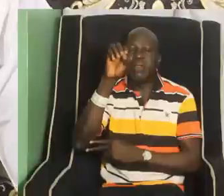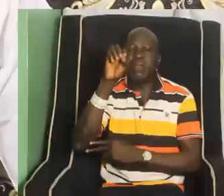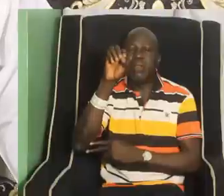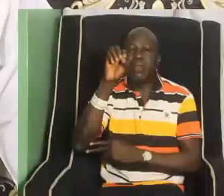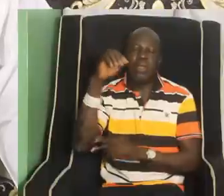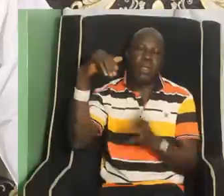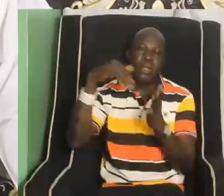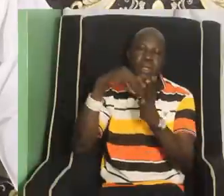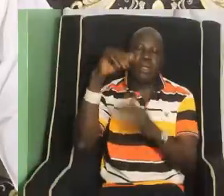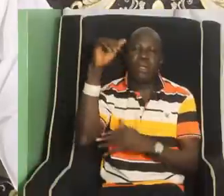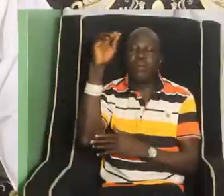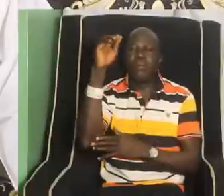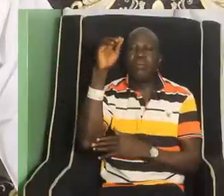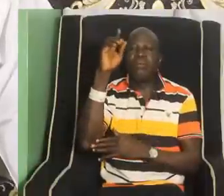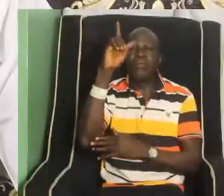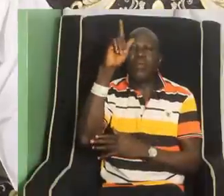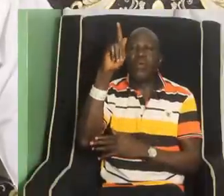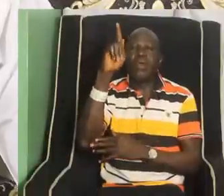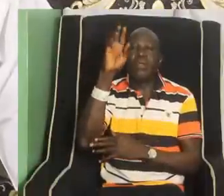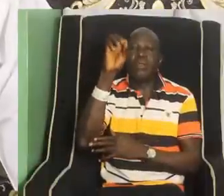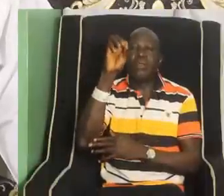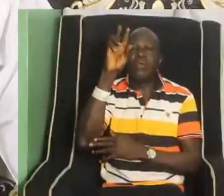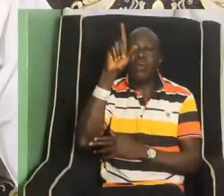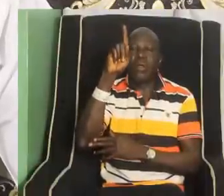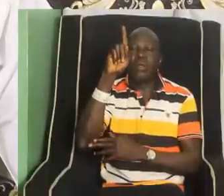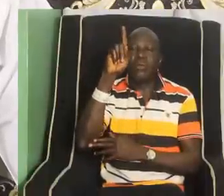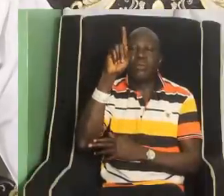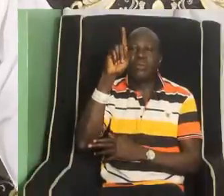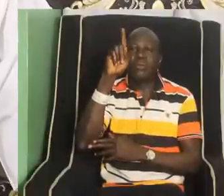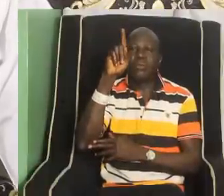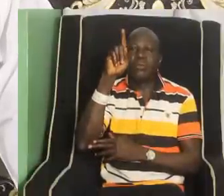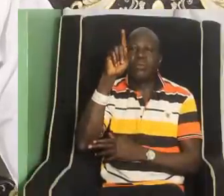101-52-98-950. But let us see. Yeah, it's again.